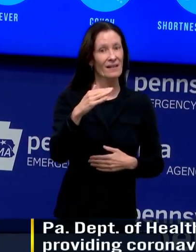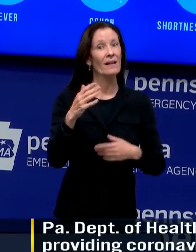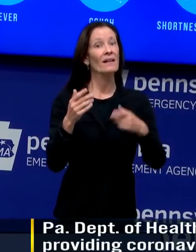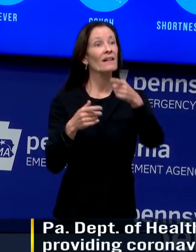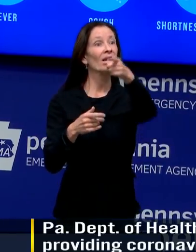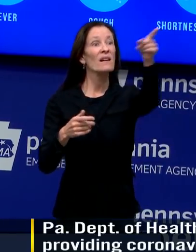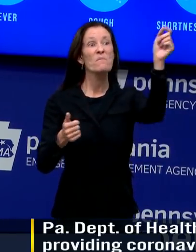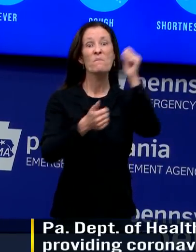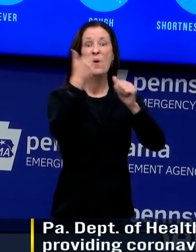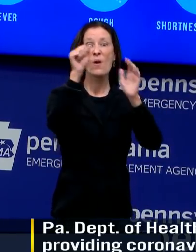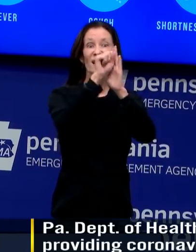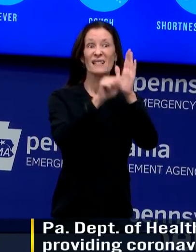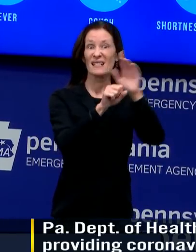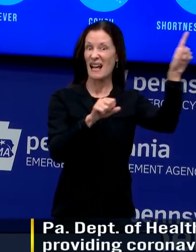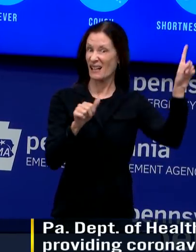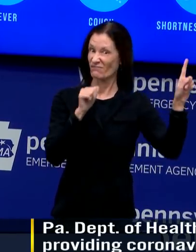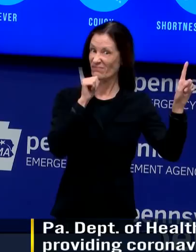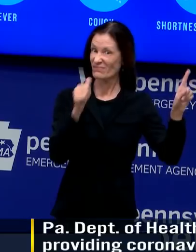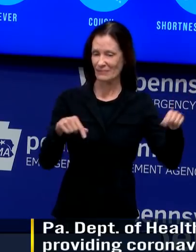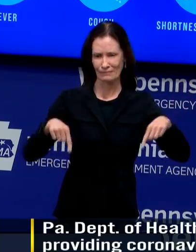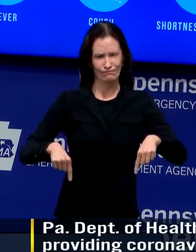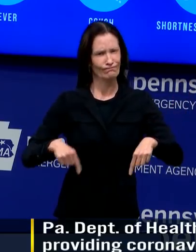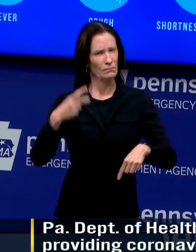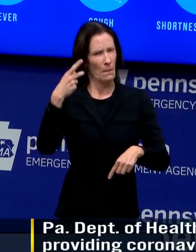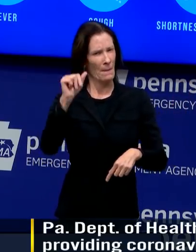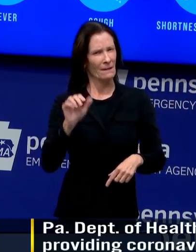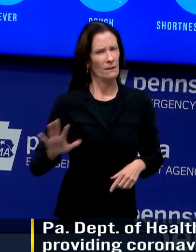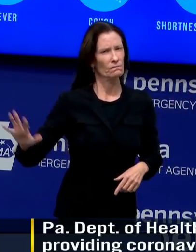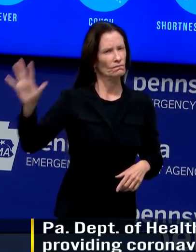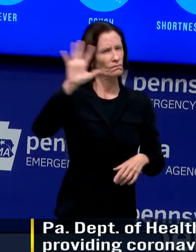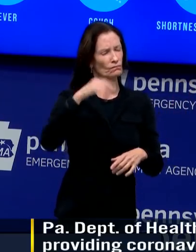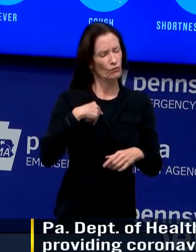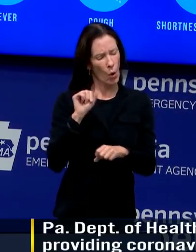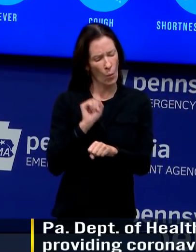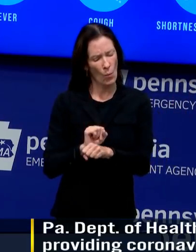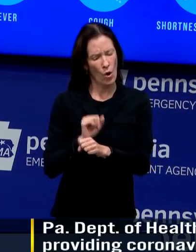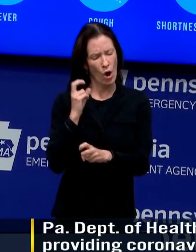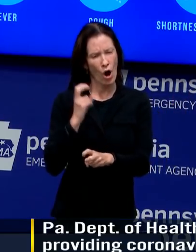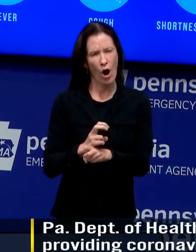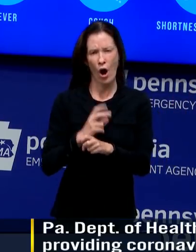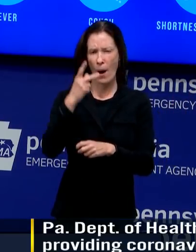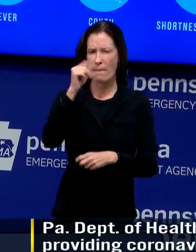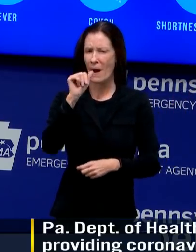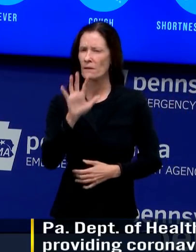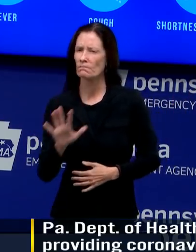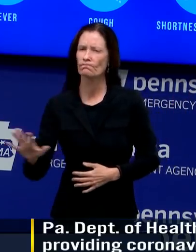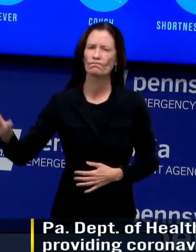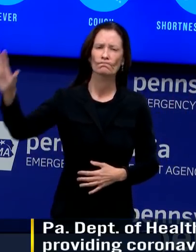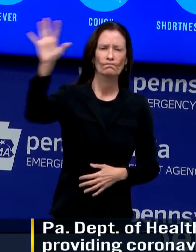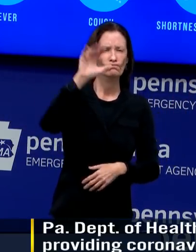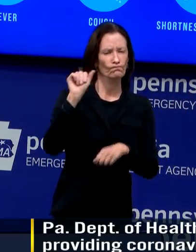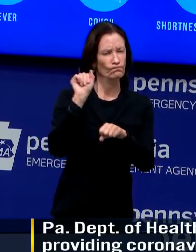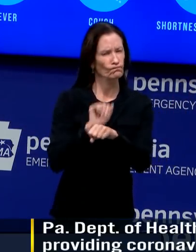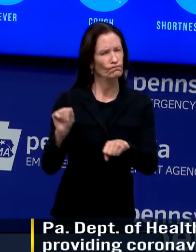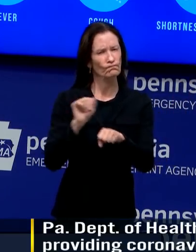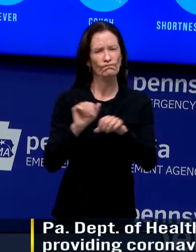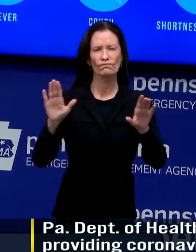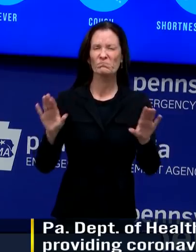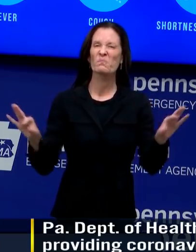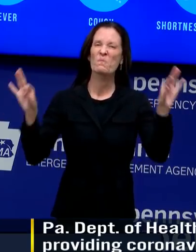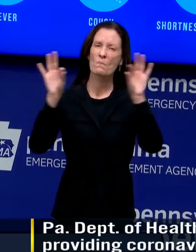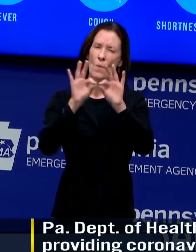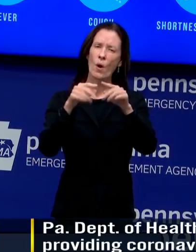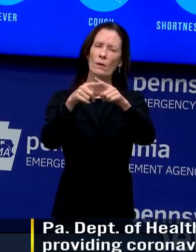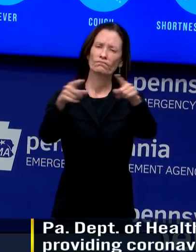a much, much worse tragedy. I know that you're becoming weary. Some of you have been under stay-at-home orders for